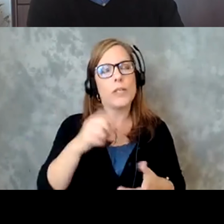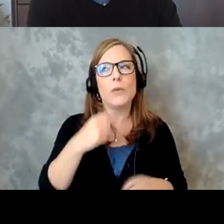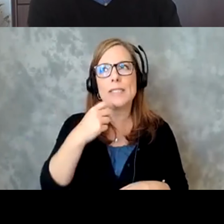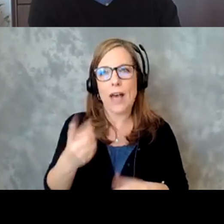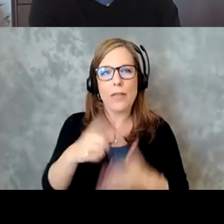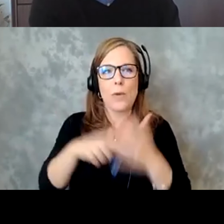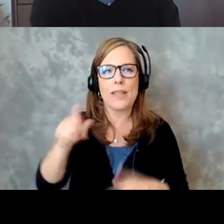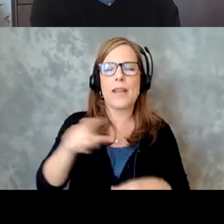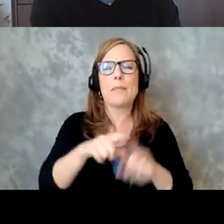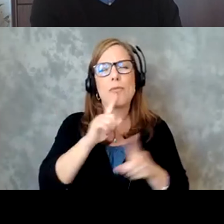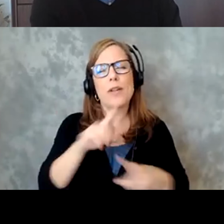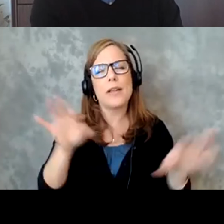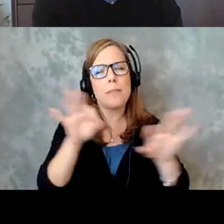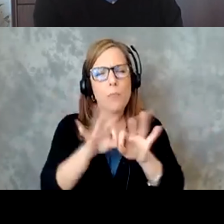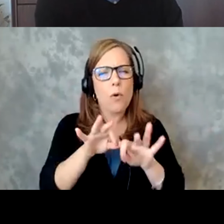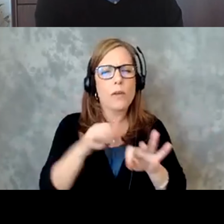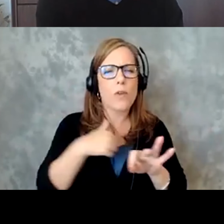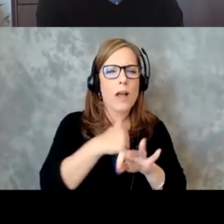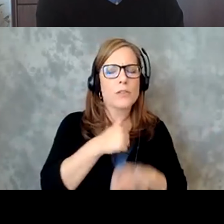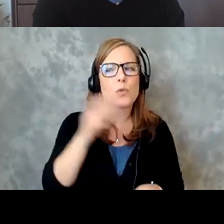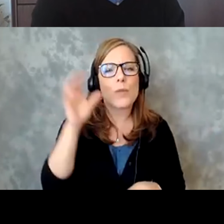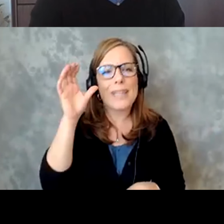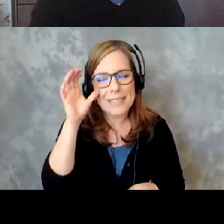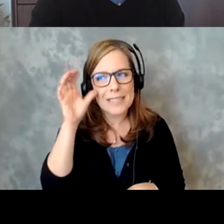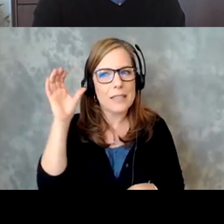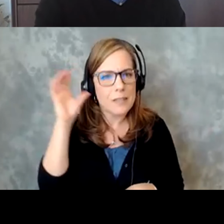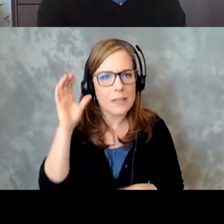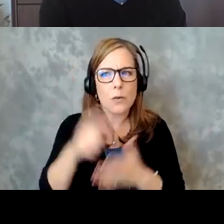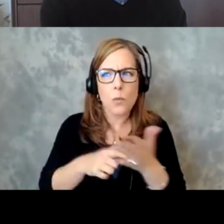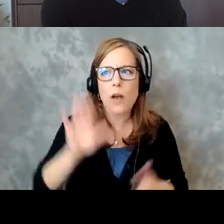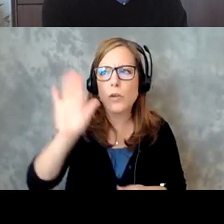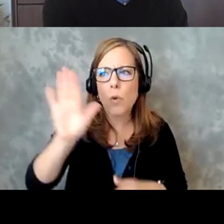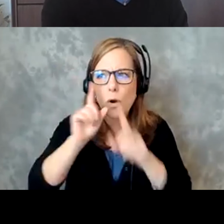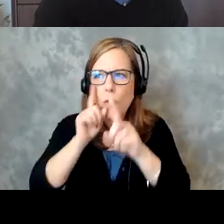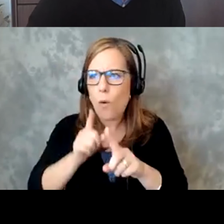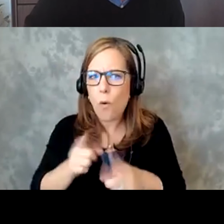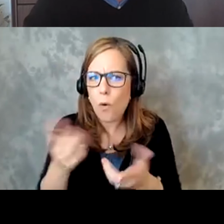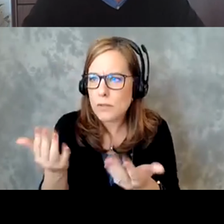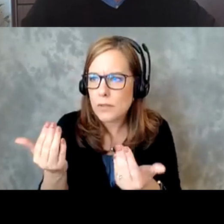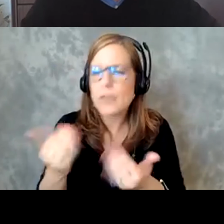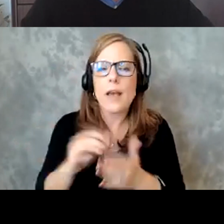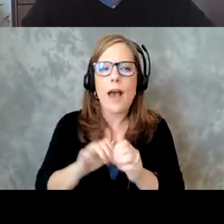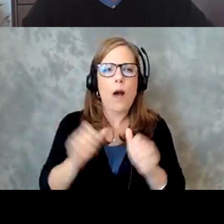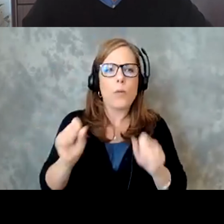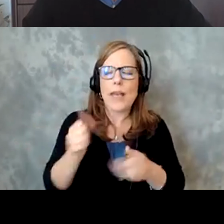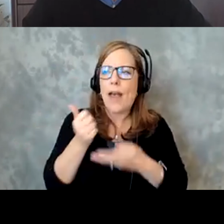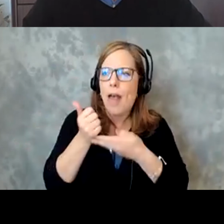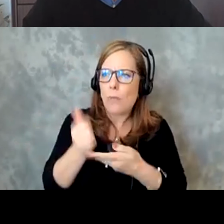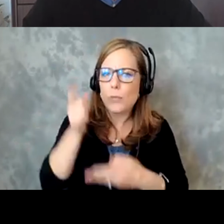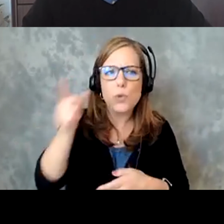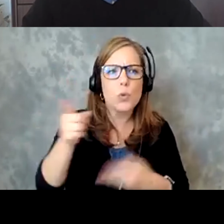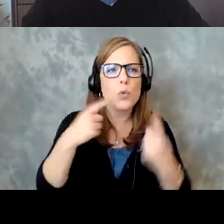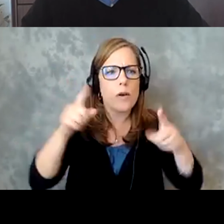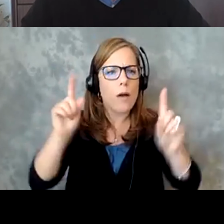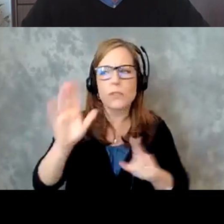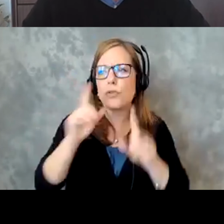need to hear from them and what are their goals and how we can help them accomplish those goals, those health goals. Even if